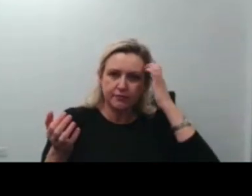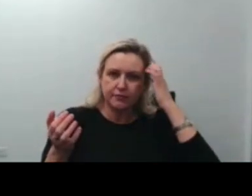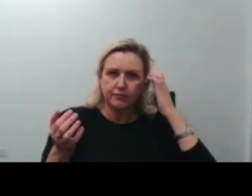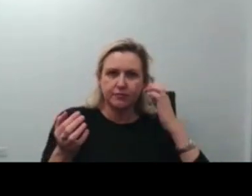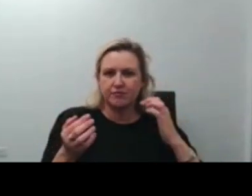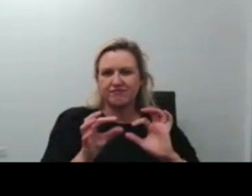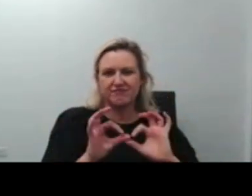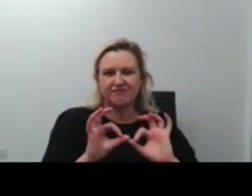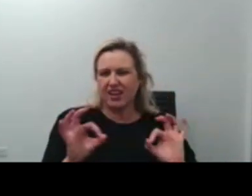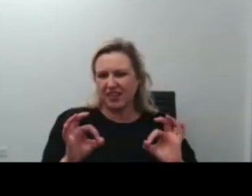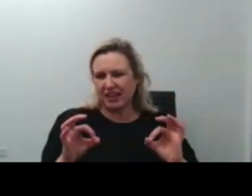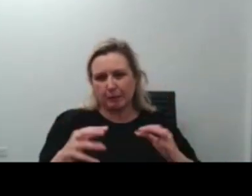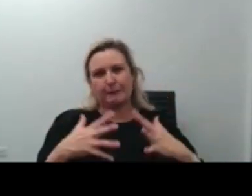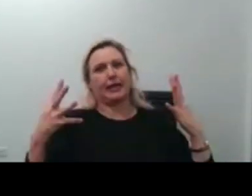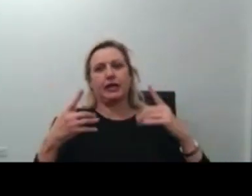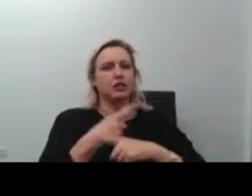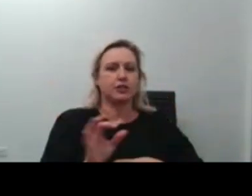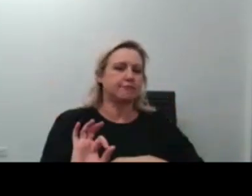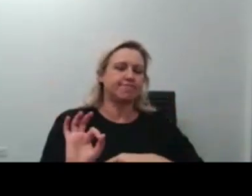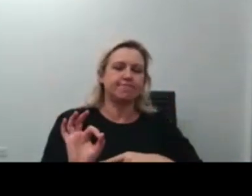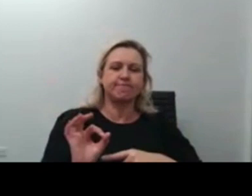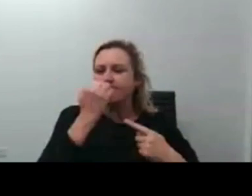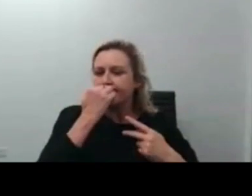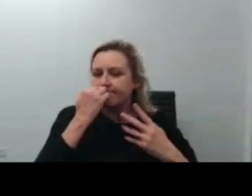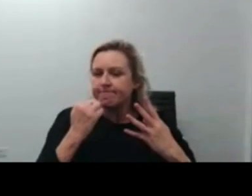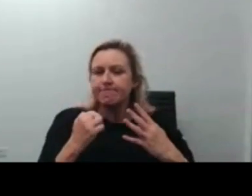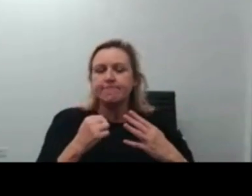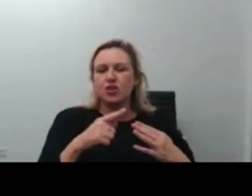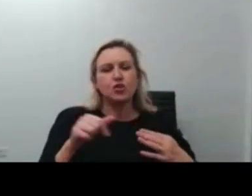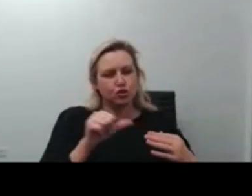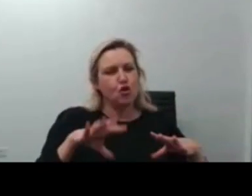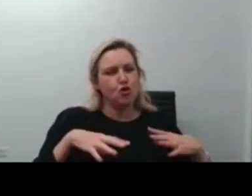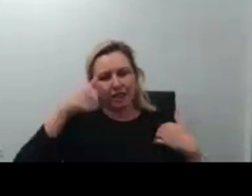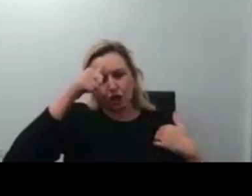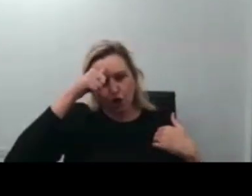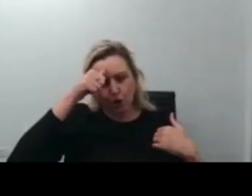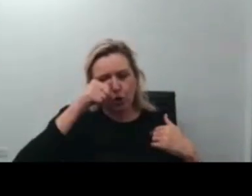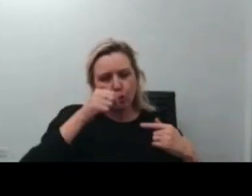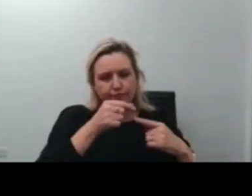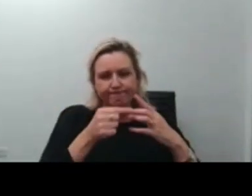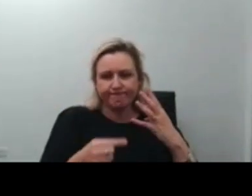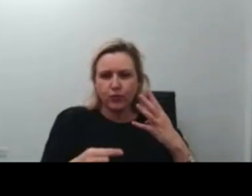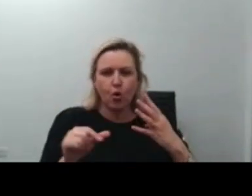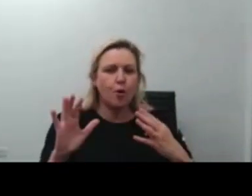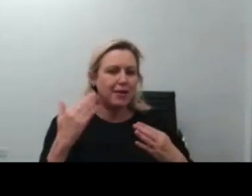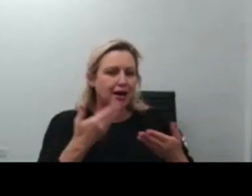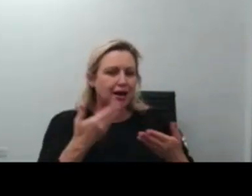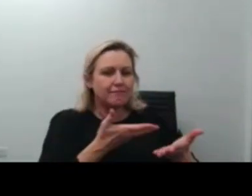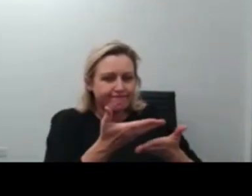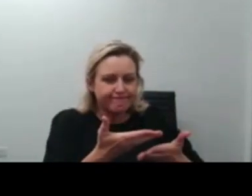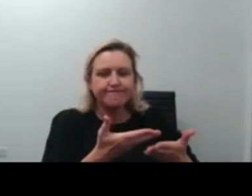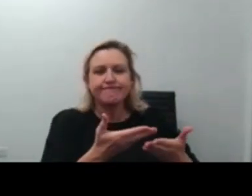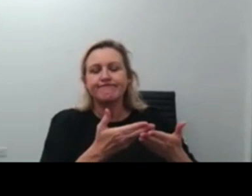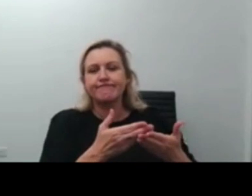overly significant in those changes that providers wouldn't already know about or have been consulted on, but obviously